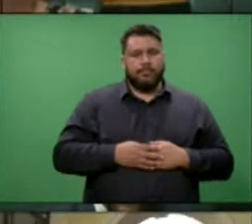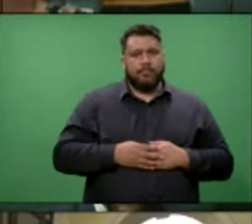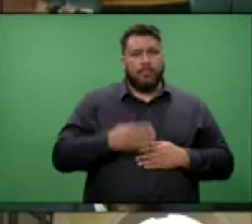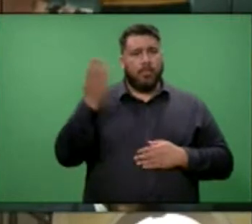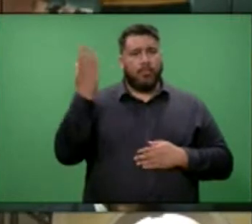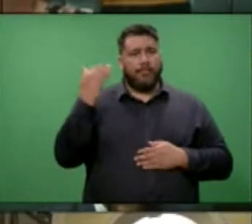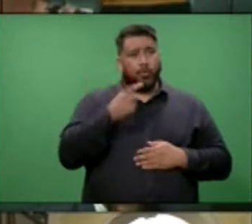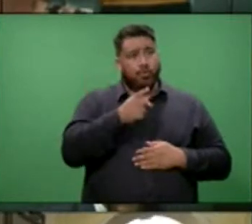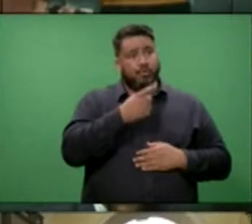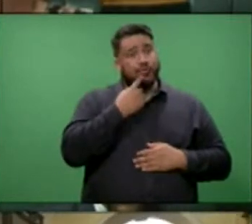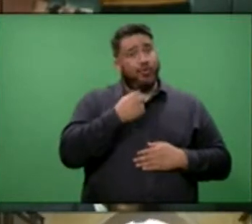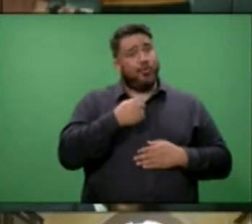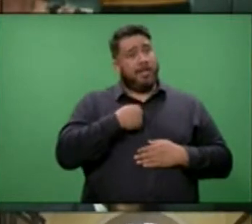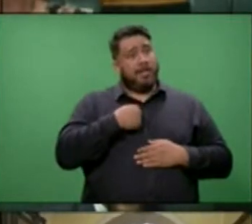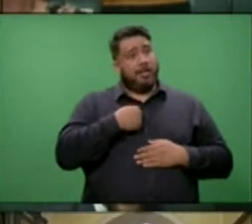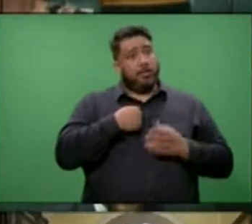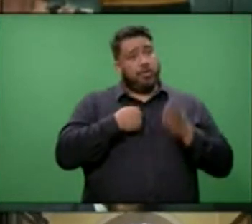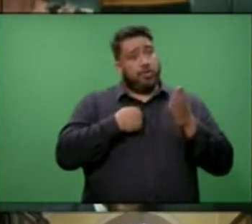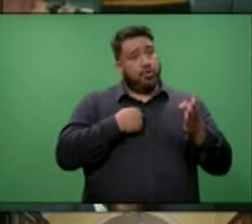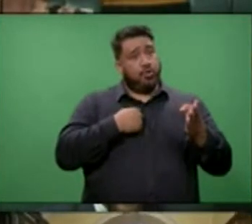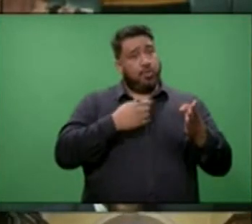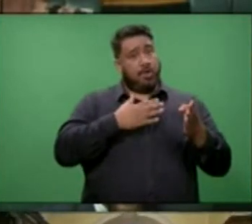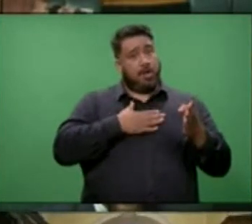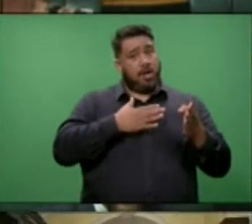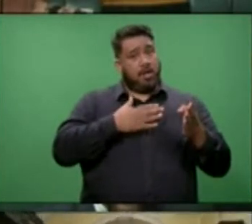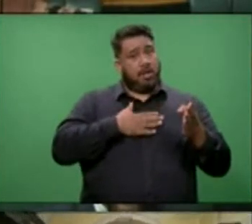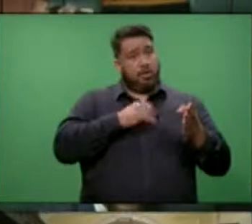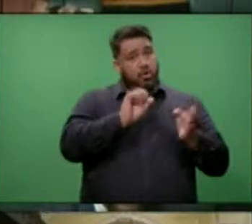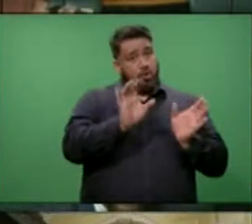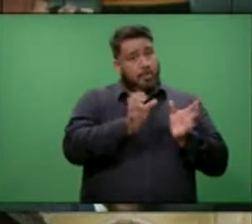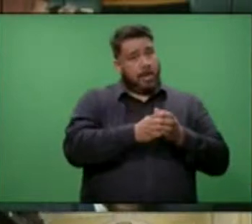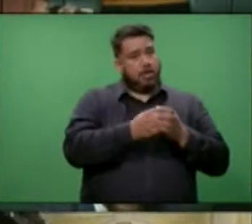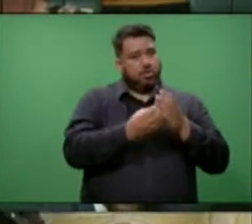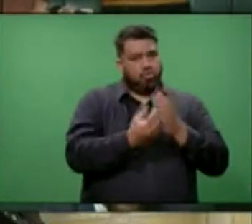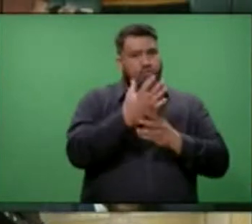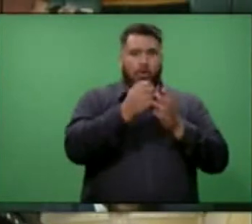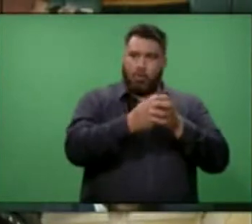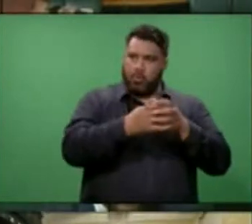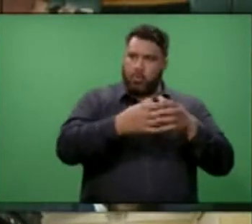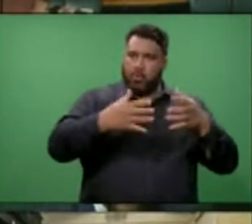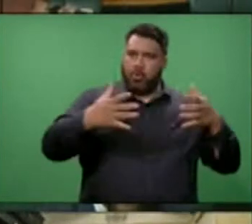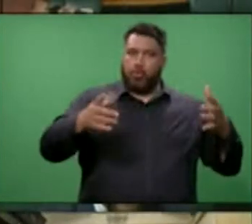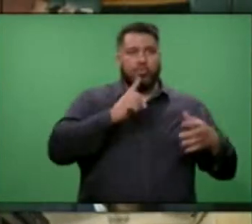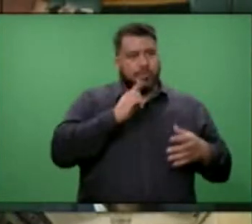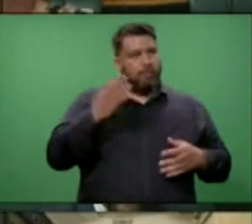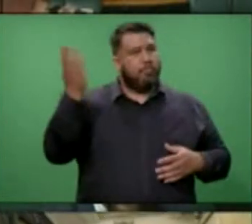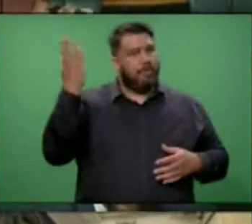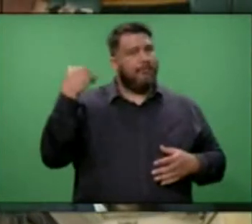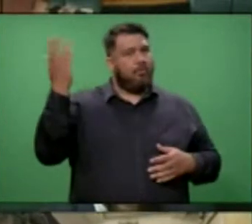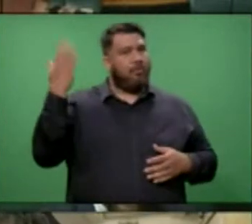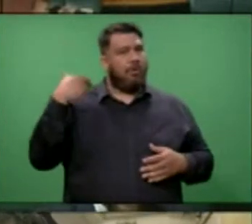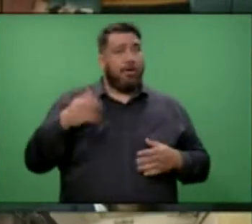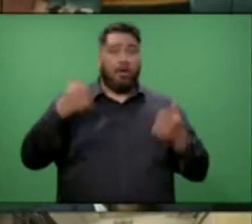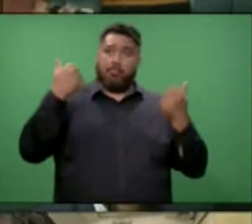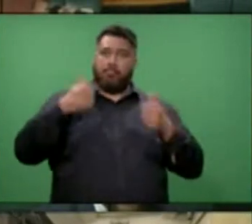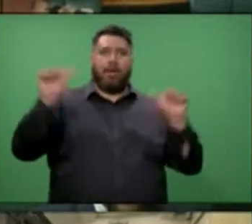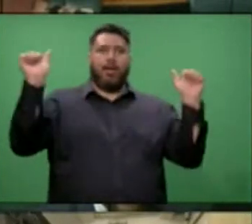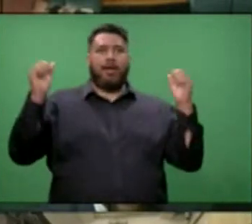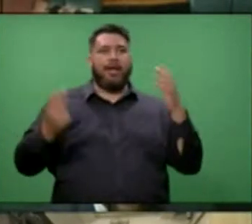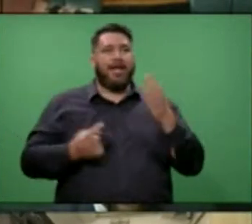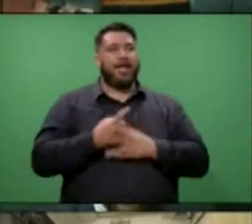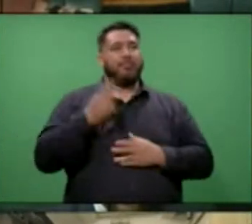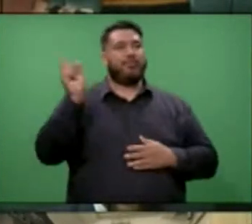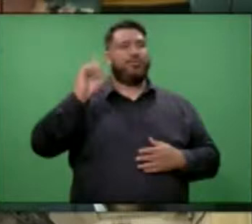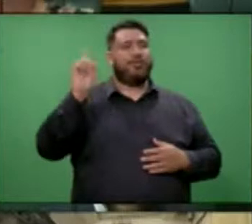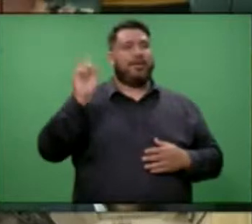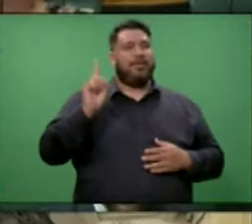nei I whakatīnana hia taua moimoi anō, nā reira tēnā rā koe. E te hoa, the Honourable